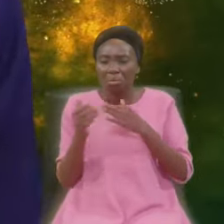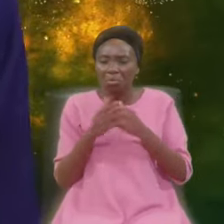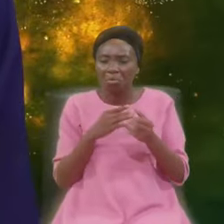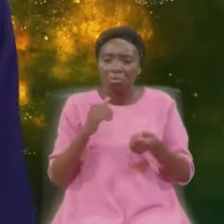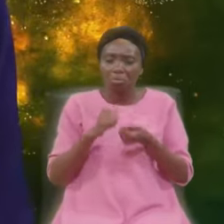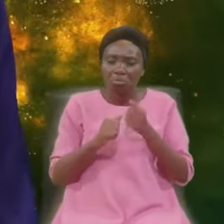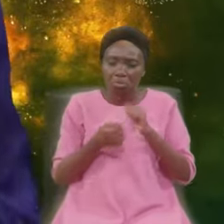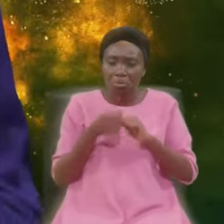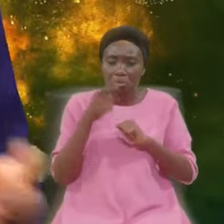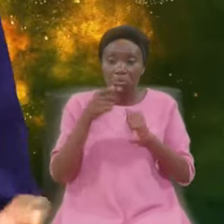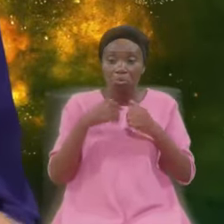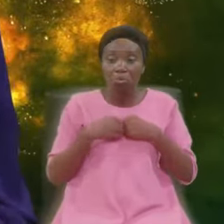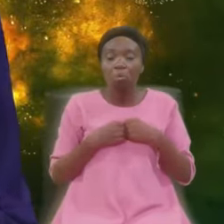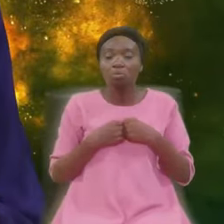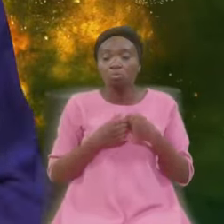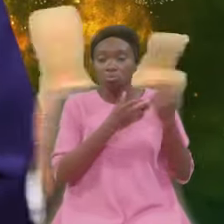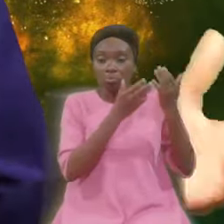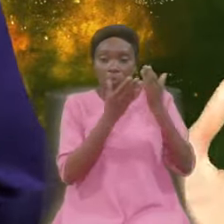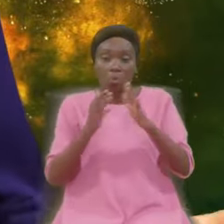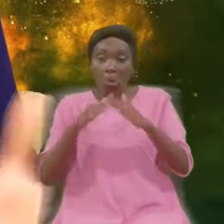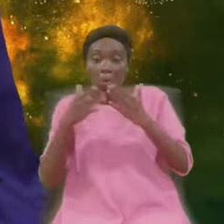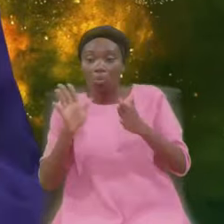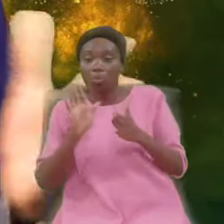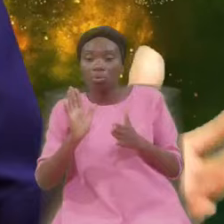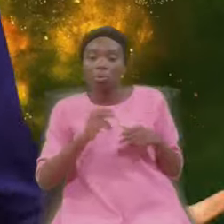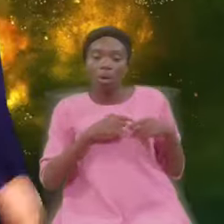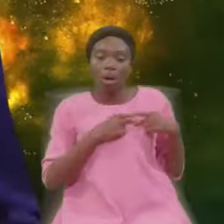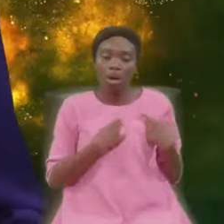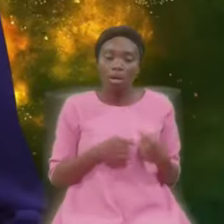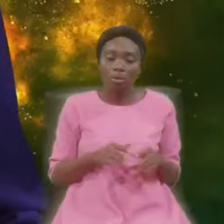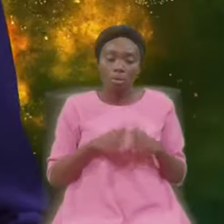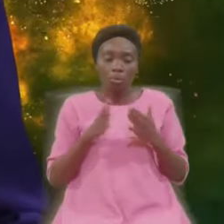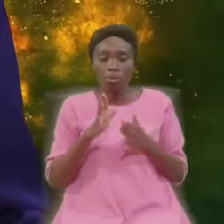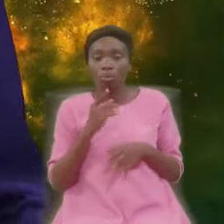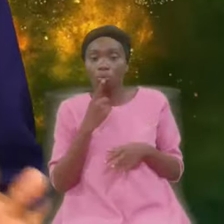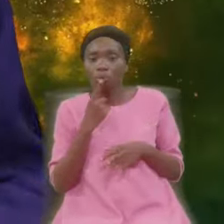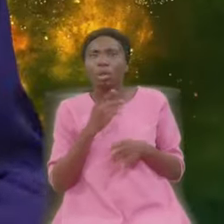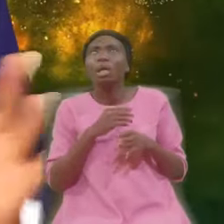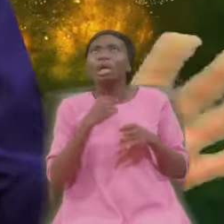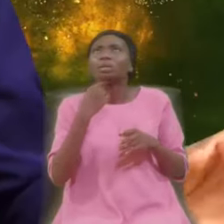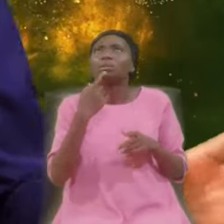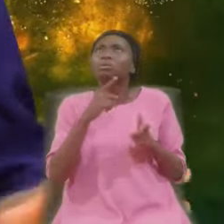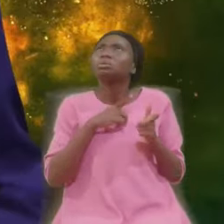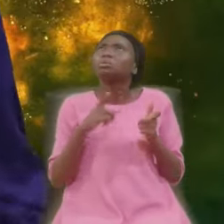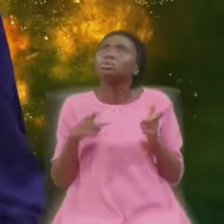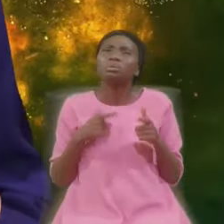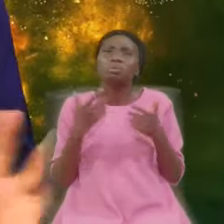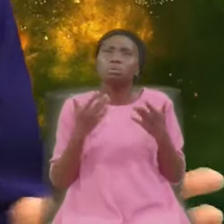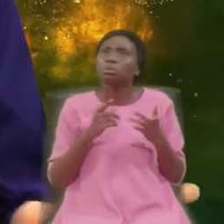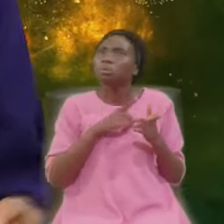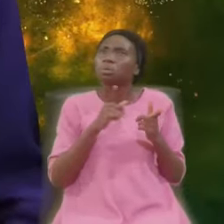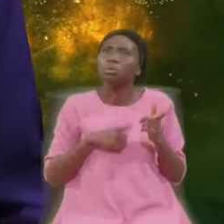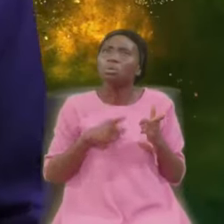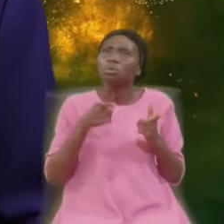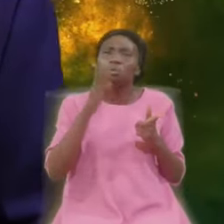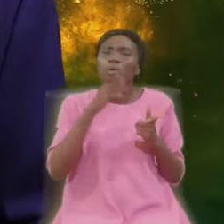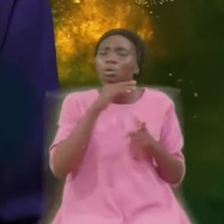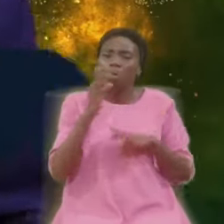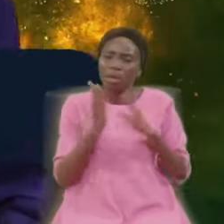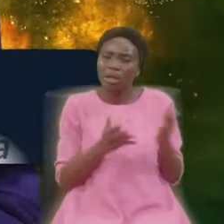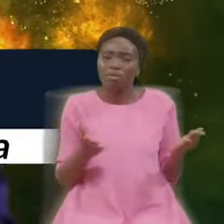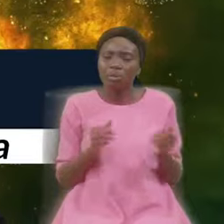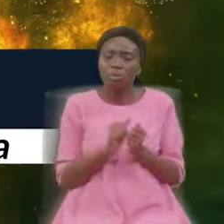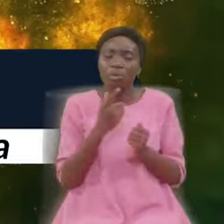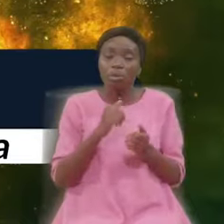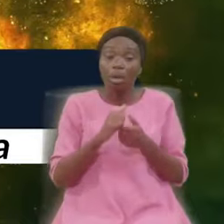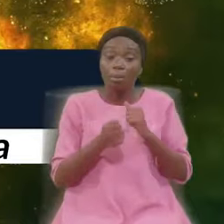problem you brought, open your heart, open your mouth, and tell the Lord. We are not going to leave this place with the problems we brought.